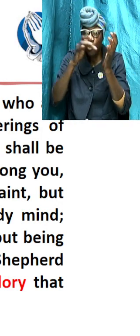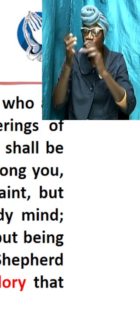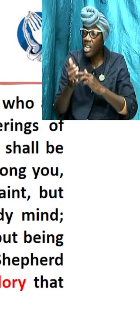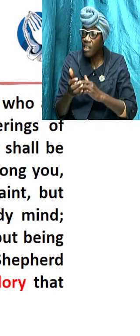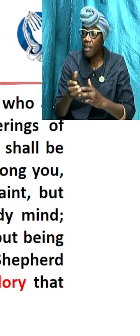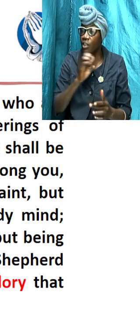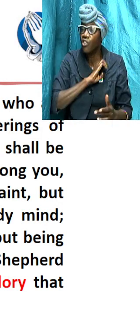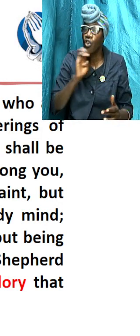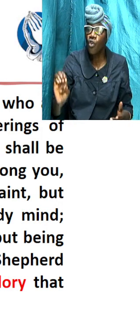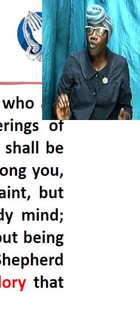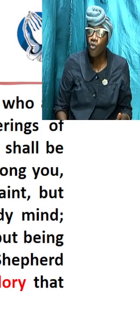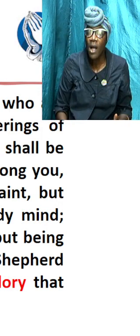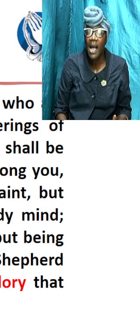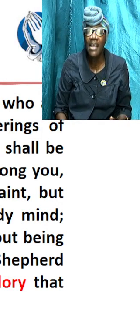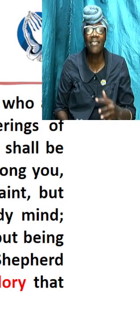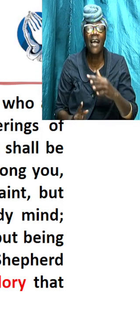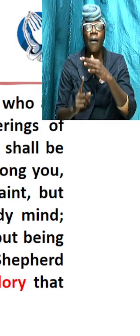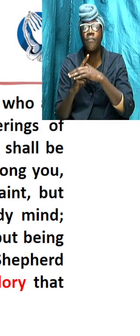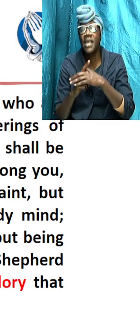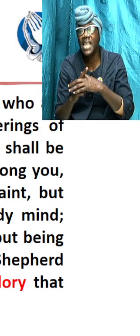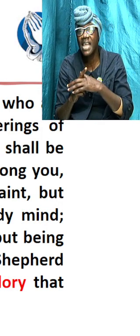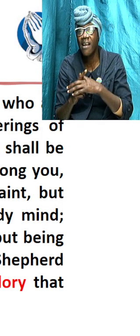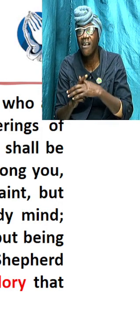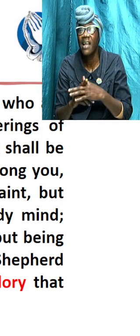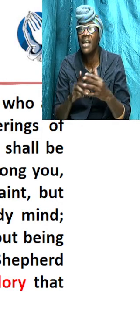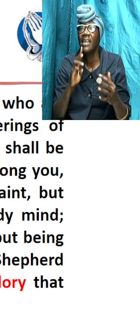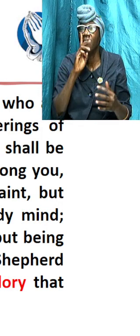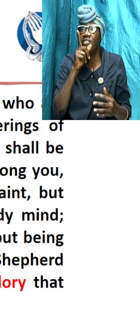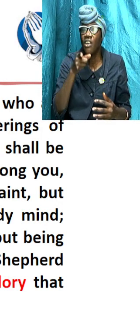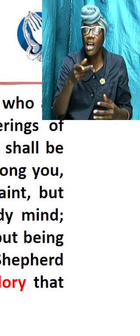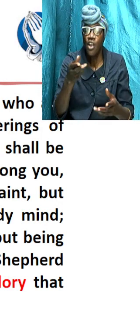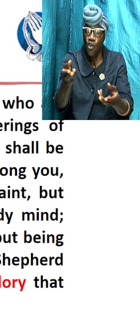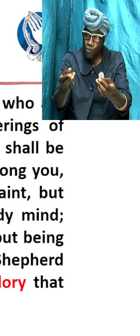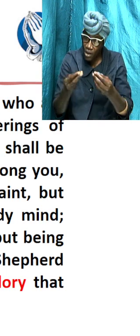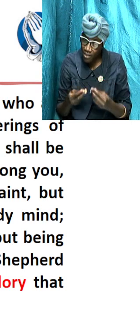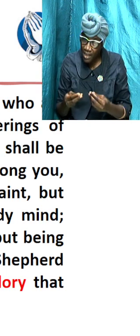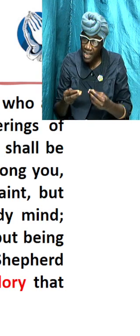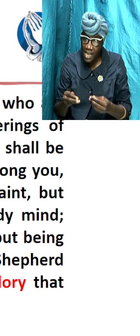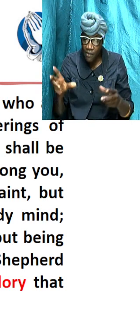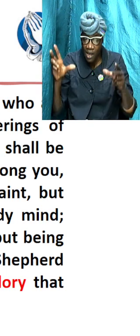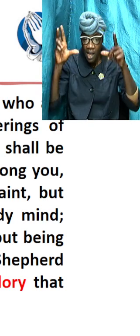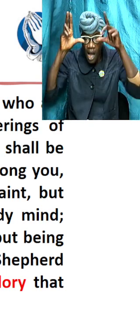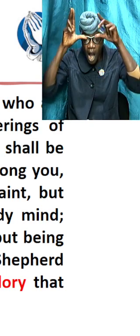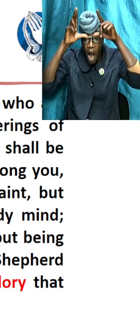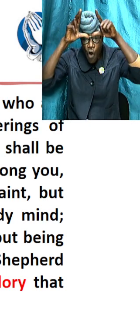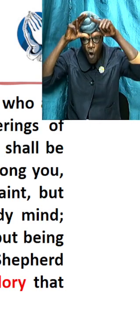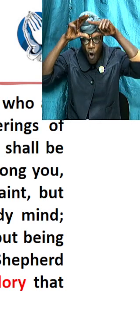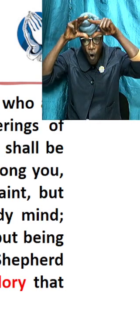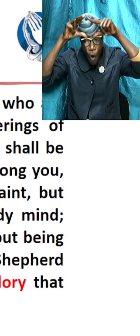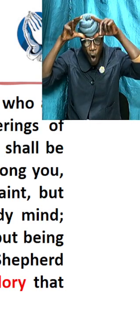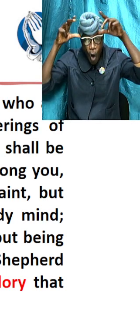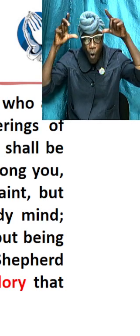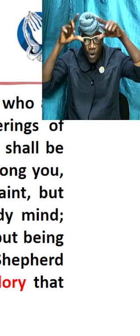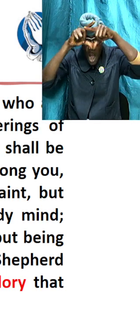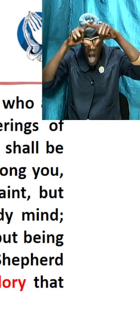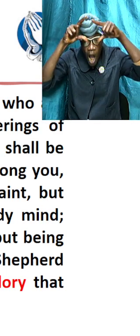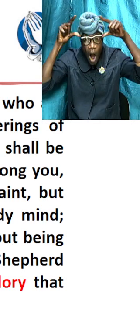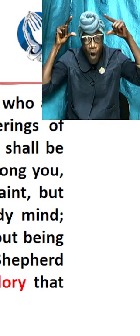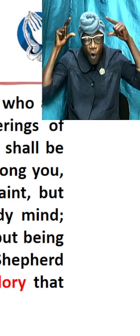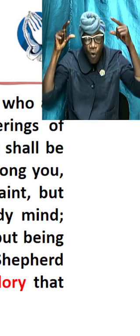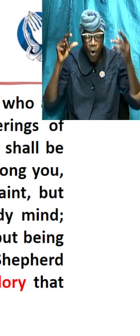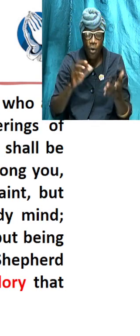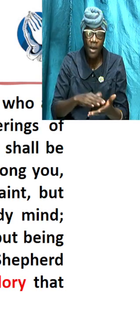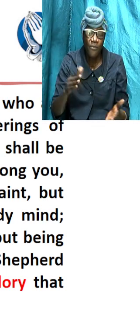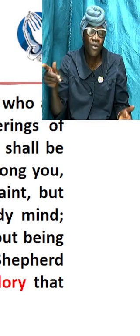Christ. When he shall appear, ye shall receive a crown of glory. And guess what happened to this crown? It don't fade